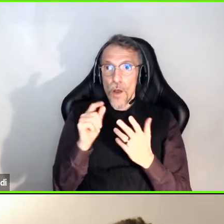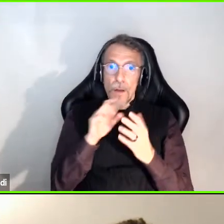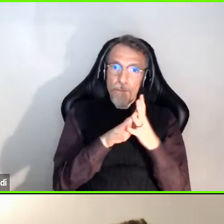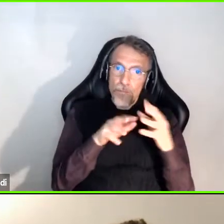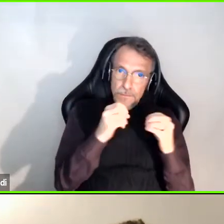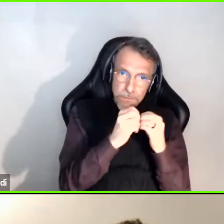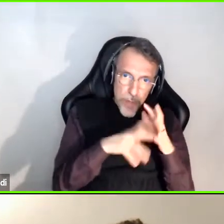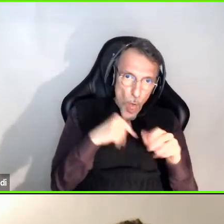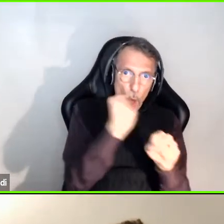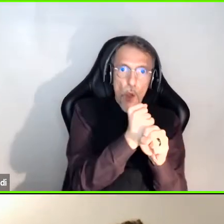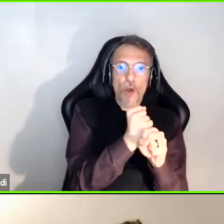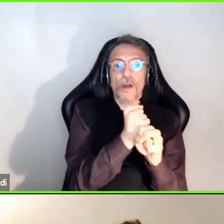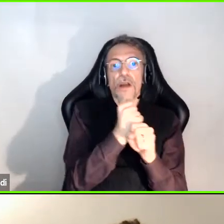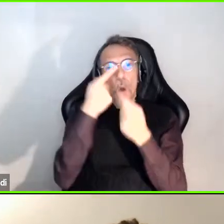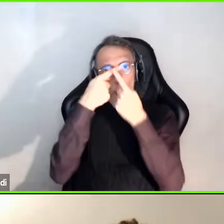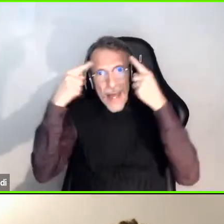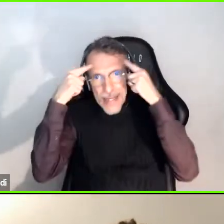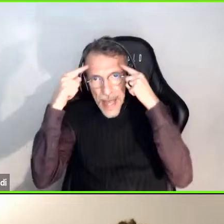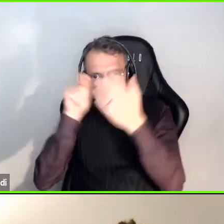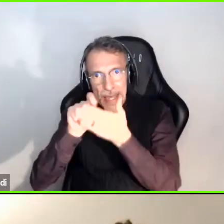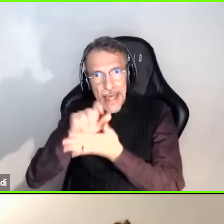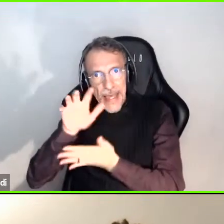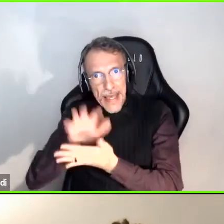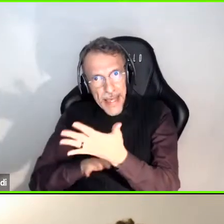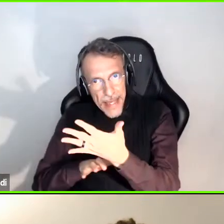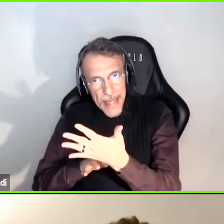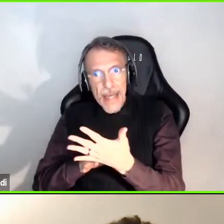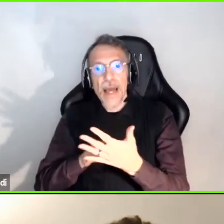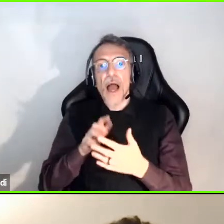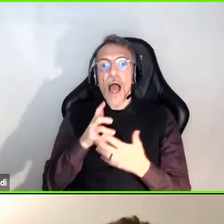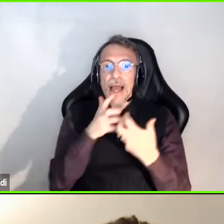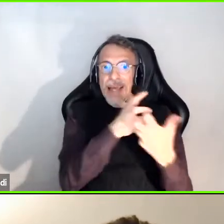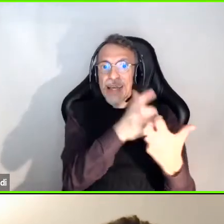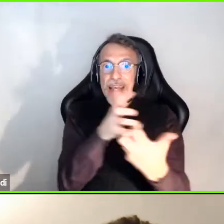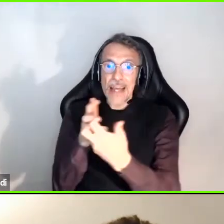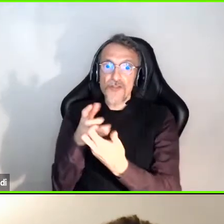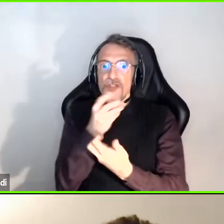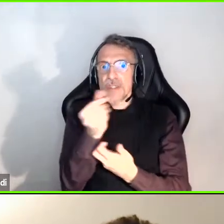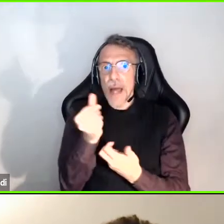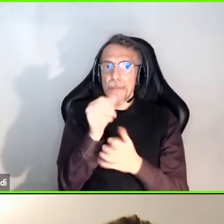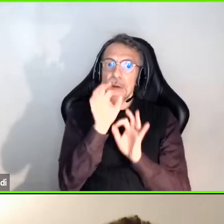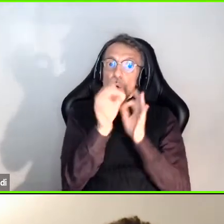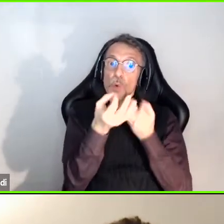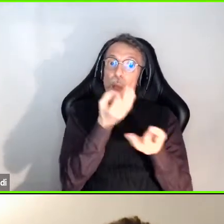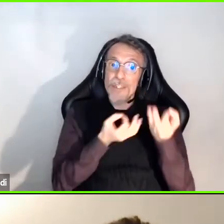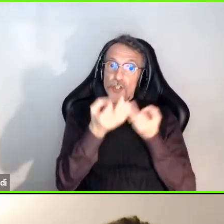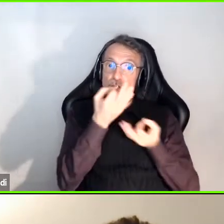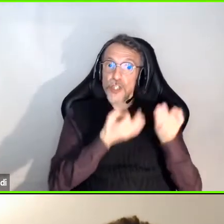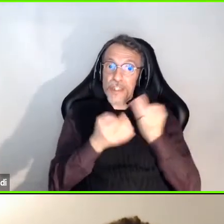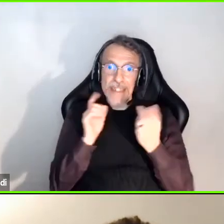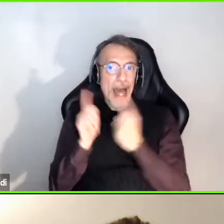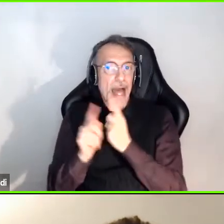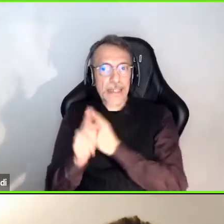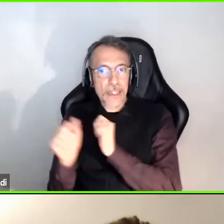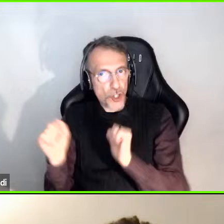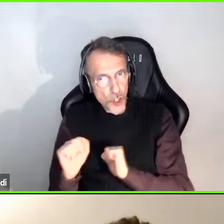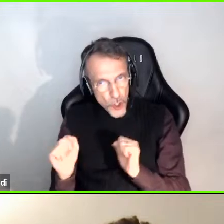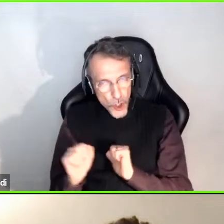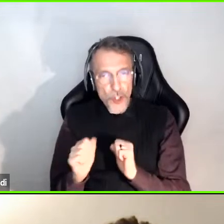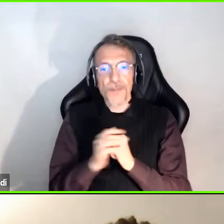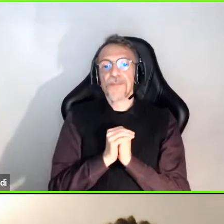your academic productions, and so on, and perhaps engage with some of the Q&A questions that were raised that we're not able